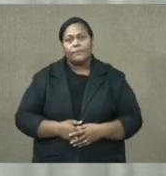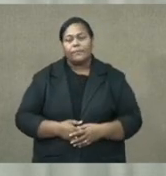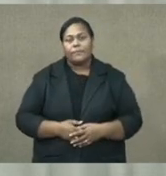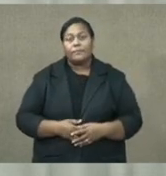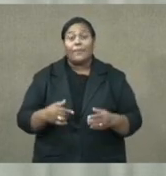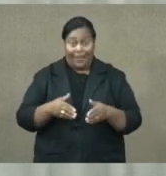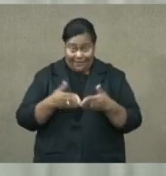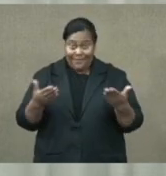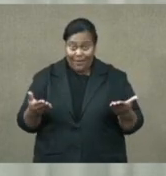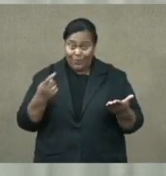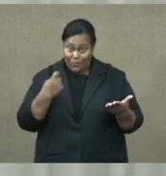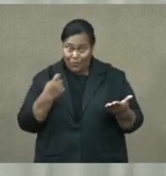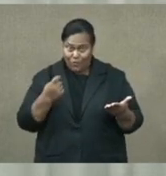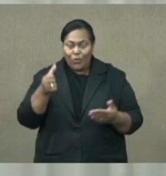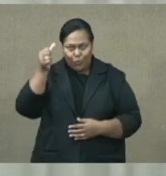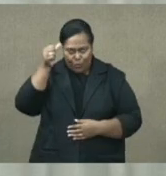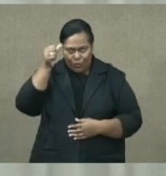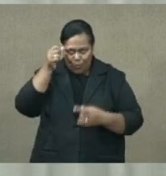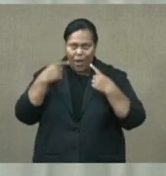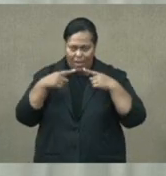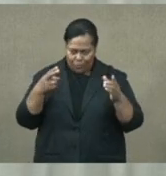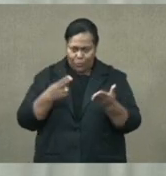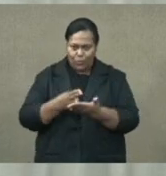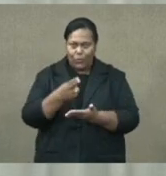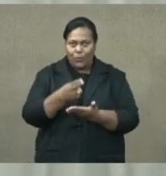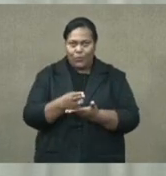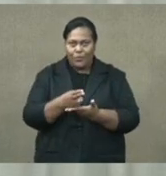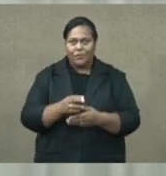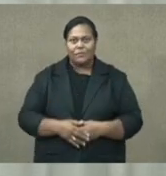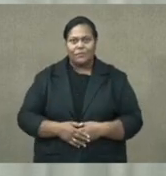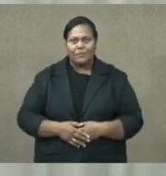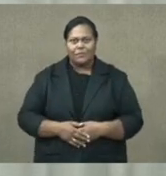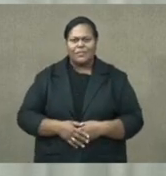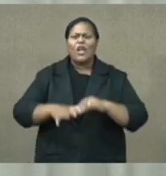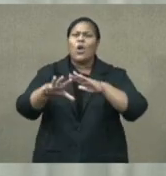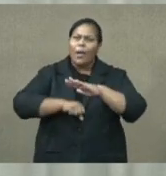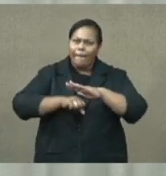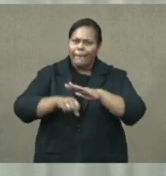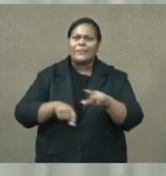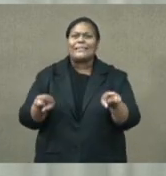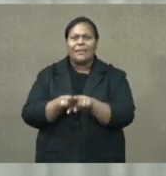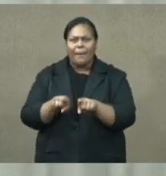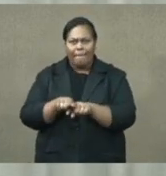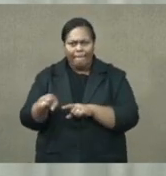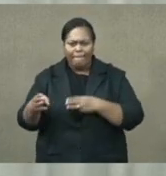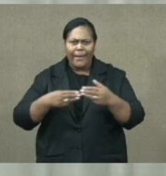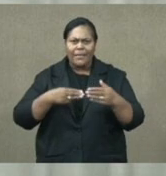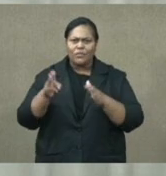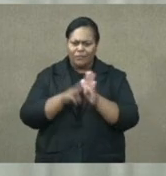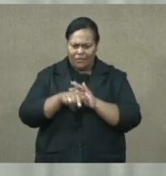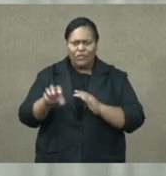we will soon know the truth. However, it is a fact that this woeful management of the economy has left